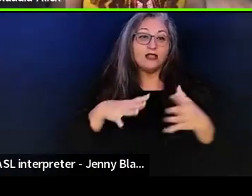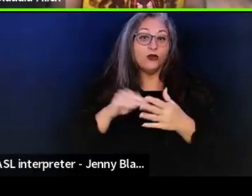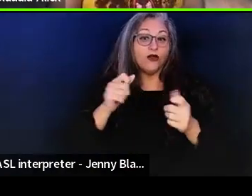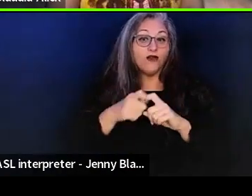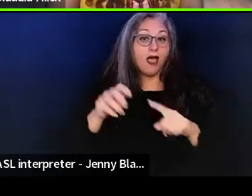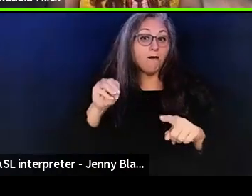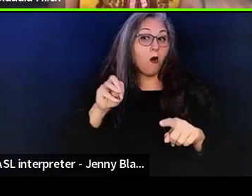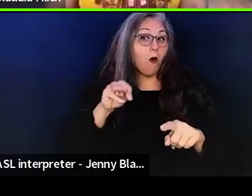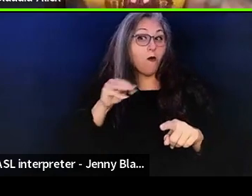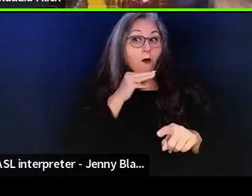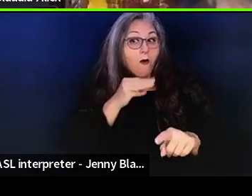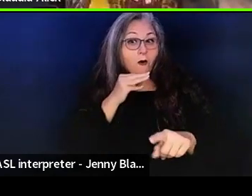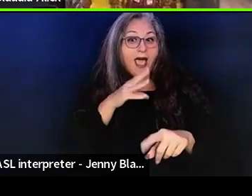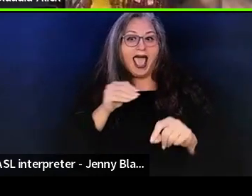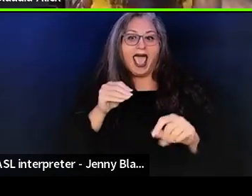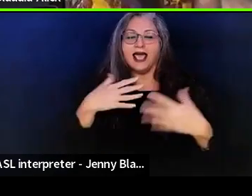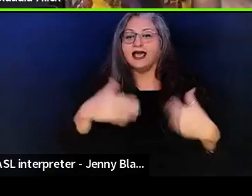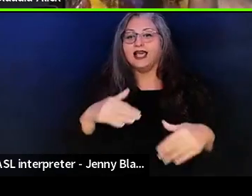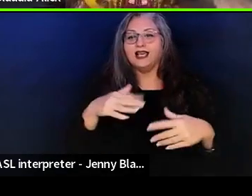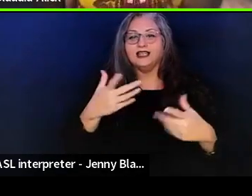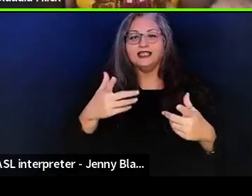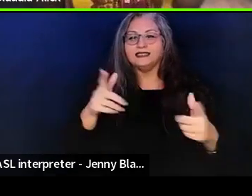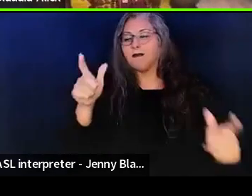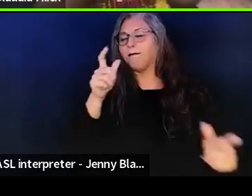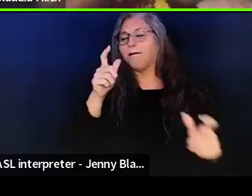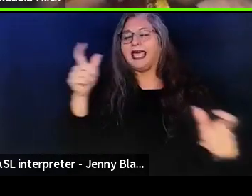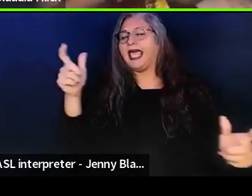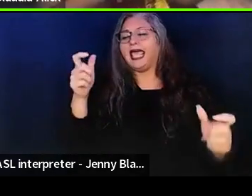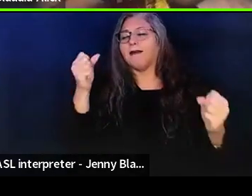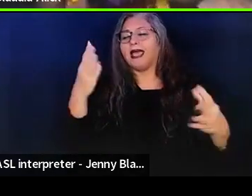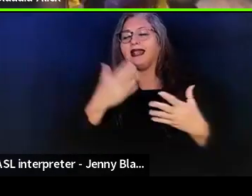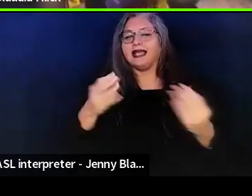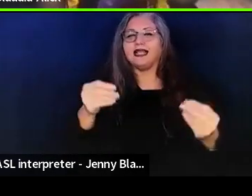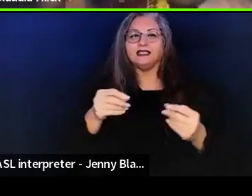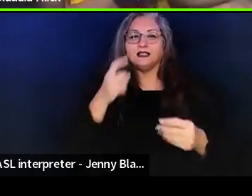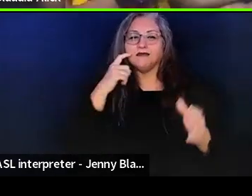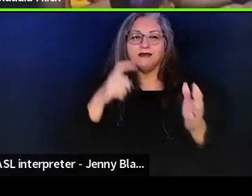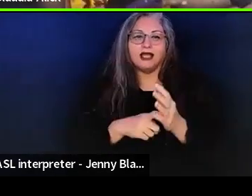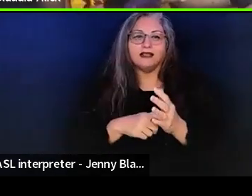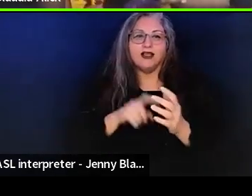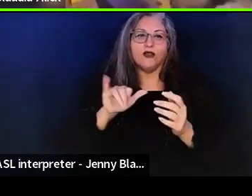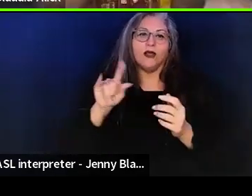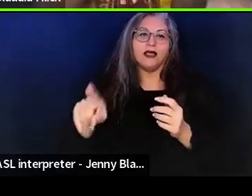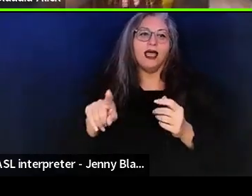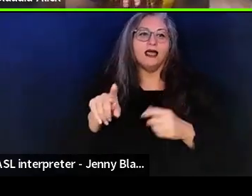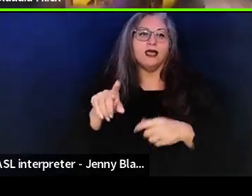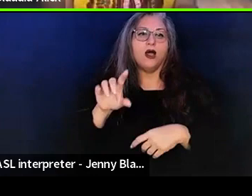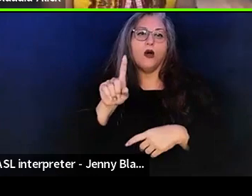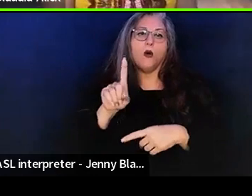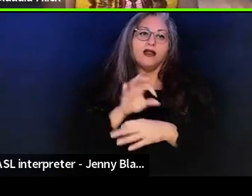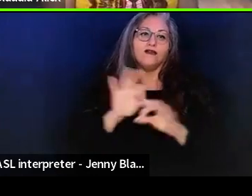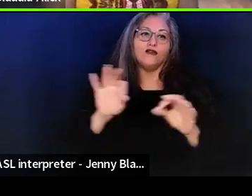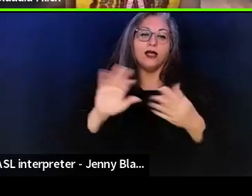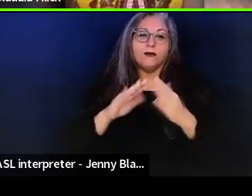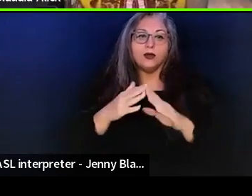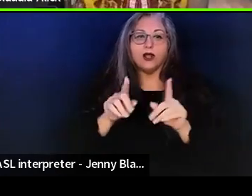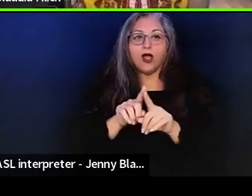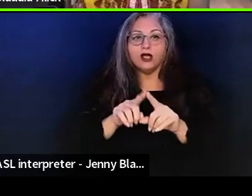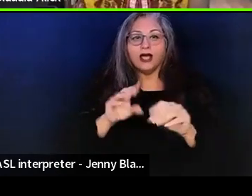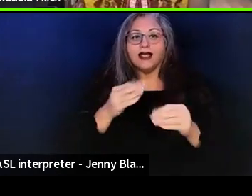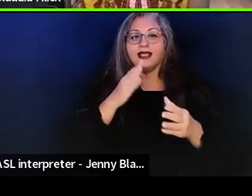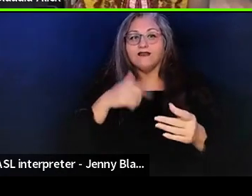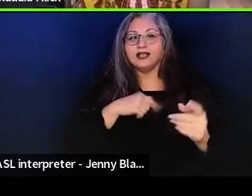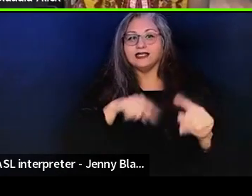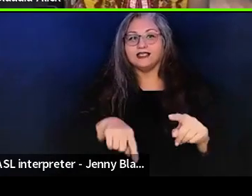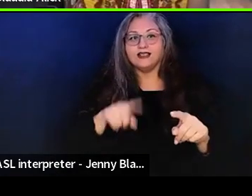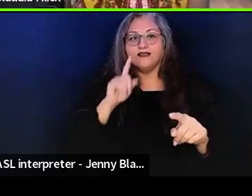Momo and just gigantic thanks and shout outs to One Free Community as well. And thank you so much for having here us